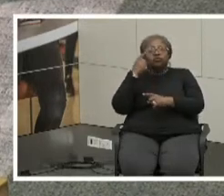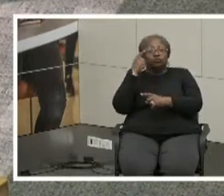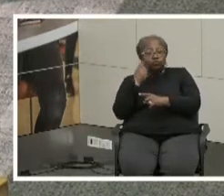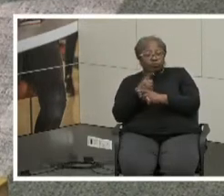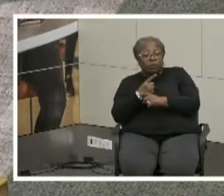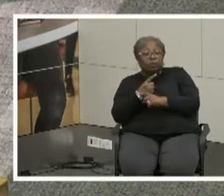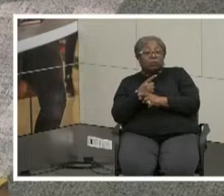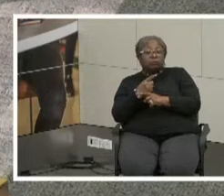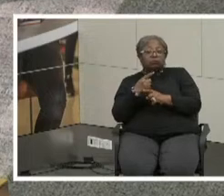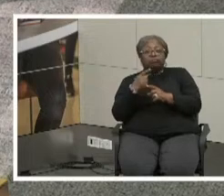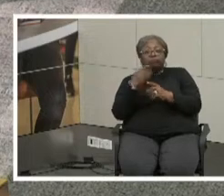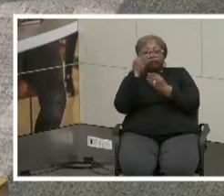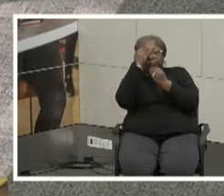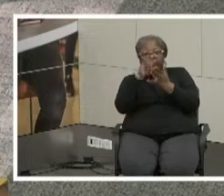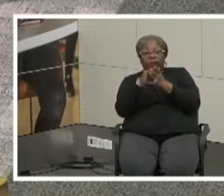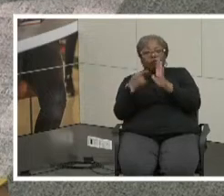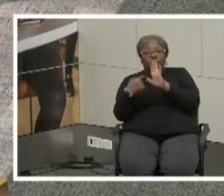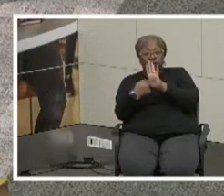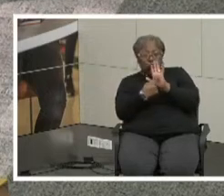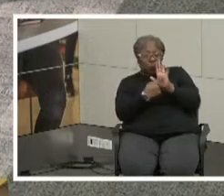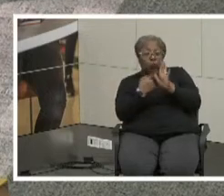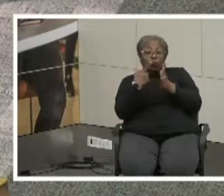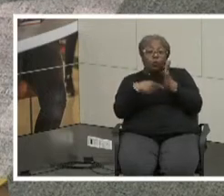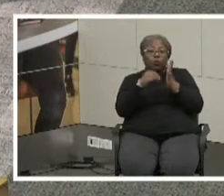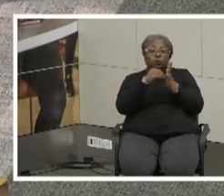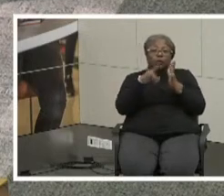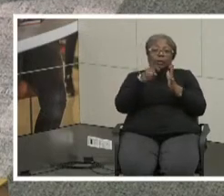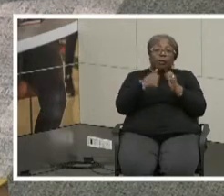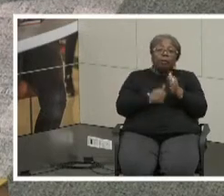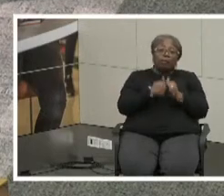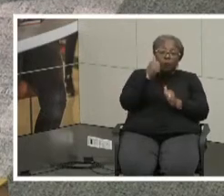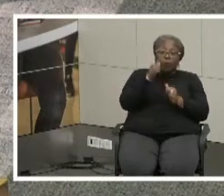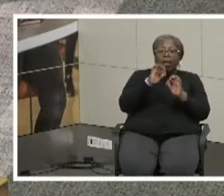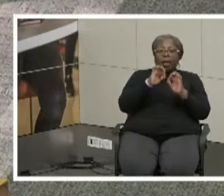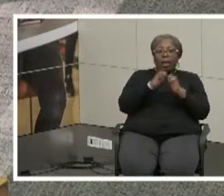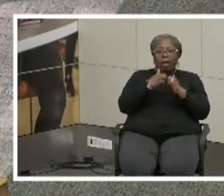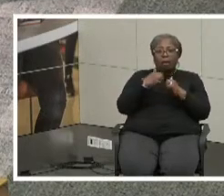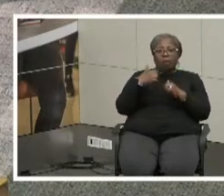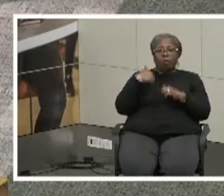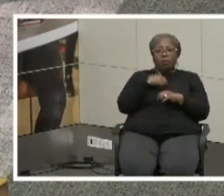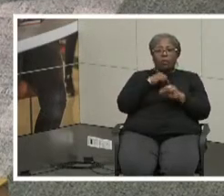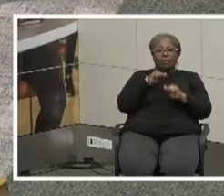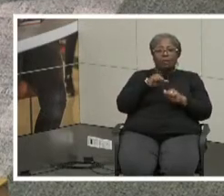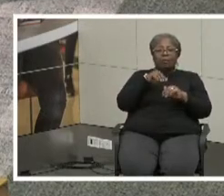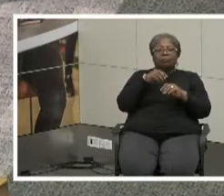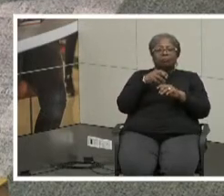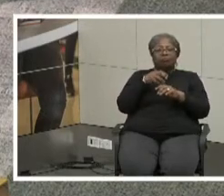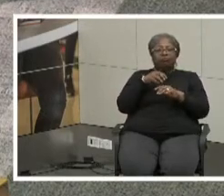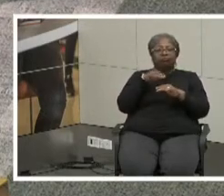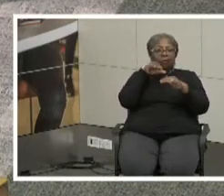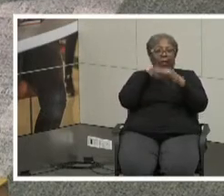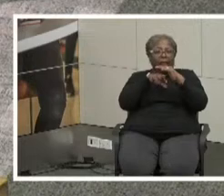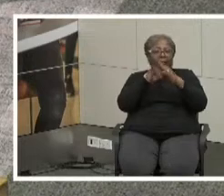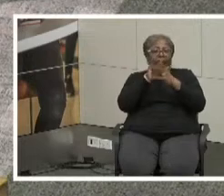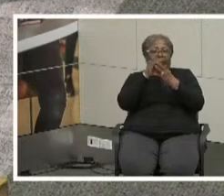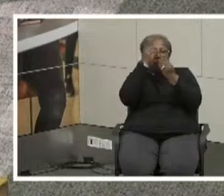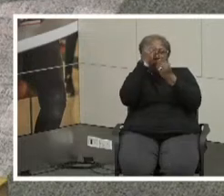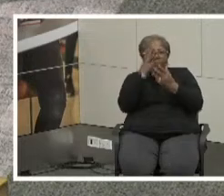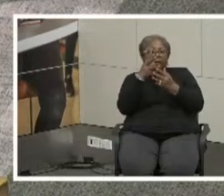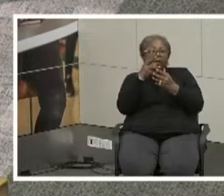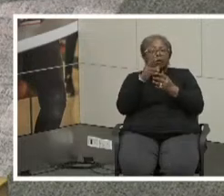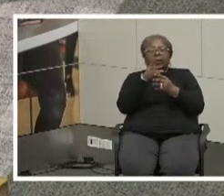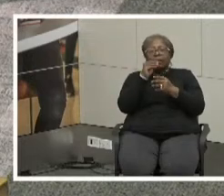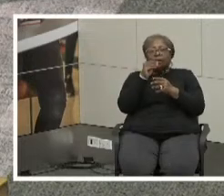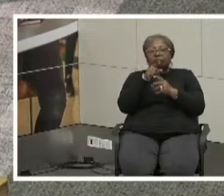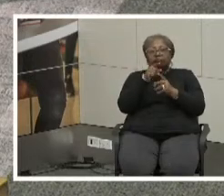show what students need it most and we directly support our divisions in accessing those so they can provide direct support to the specific students to